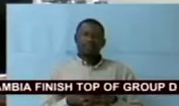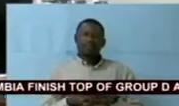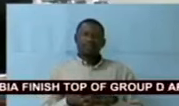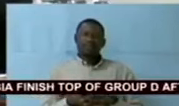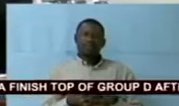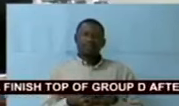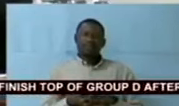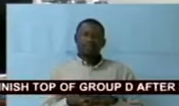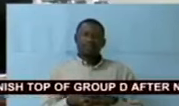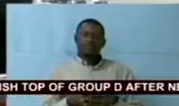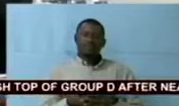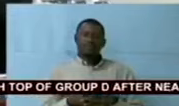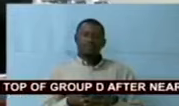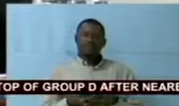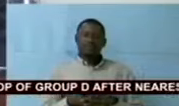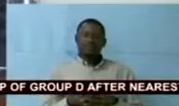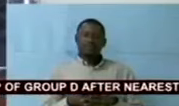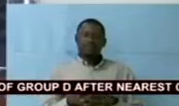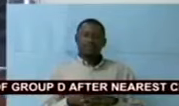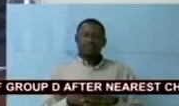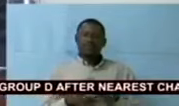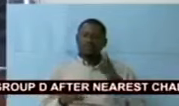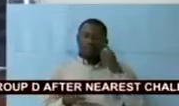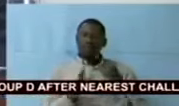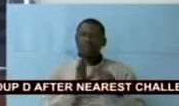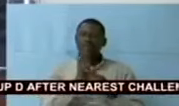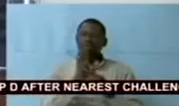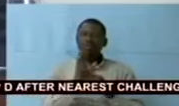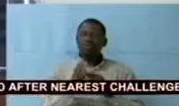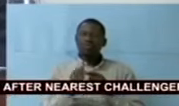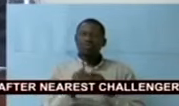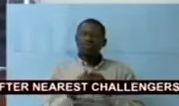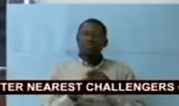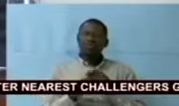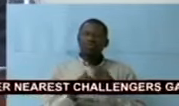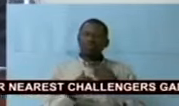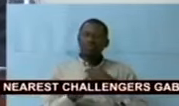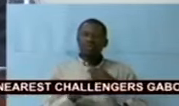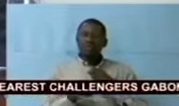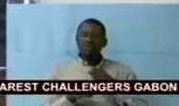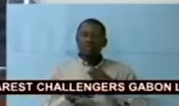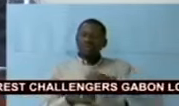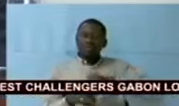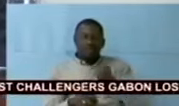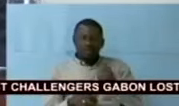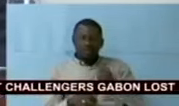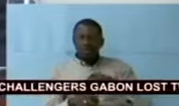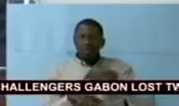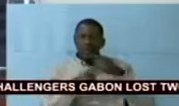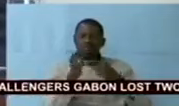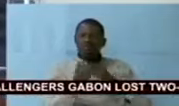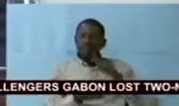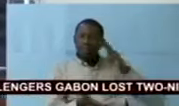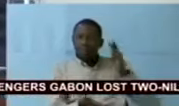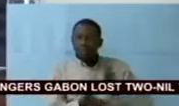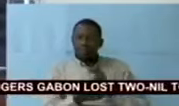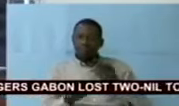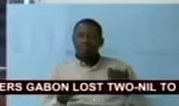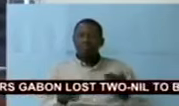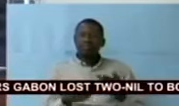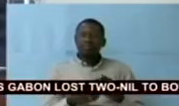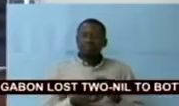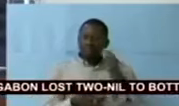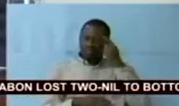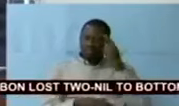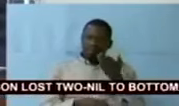And wouldn't that amount to constructive rejection of the evidence, if you will? Oh, kitio kono foto kela nyindi